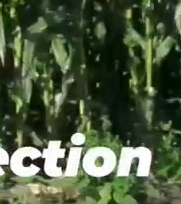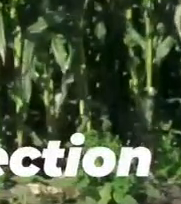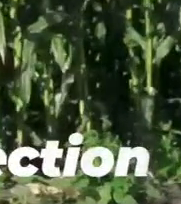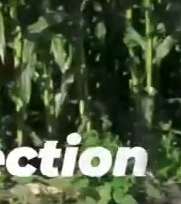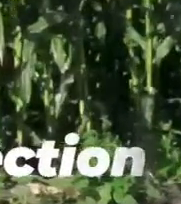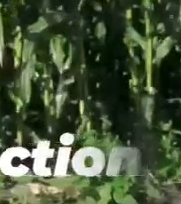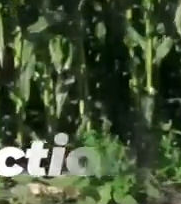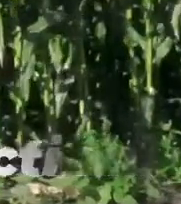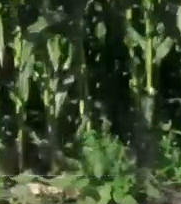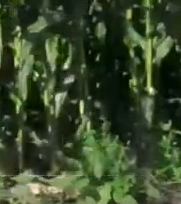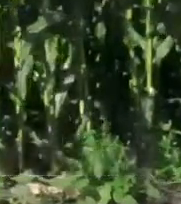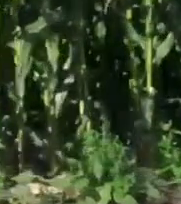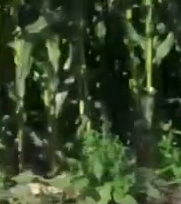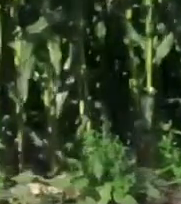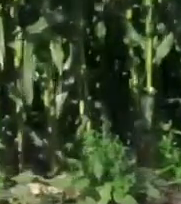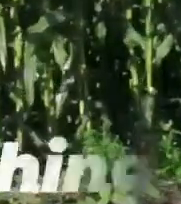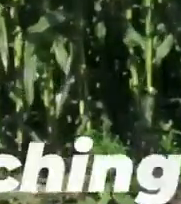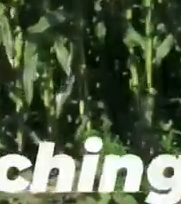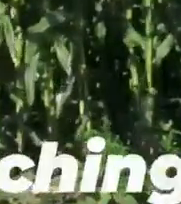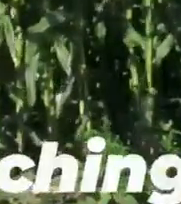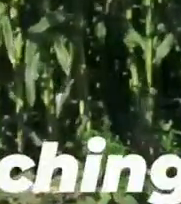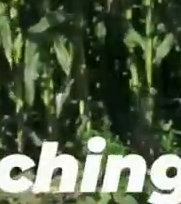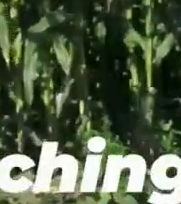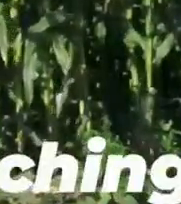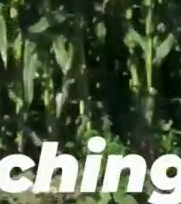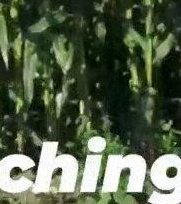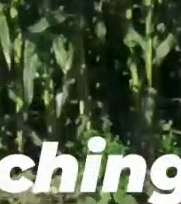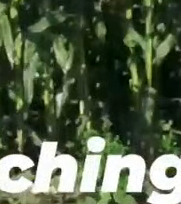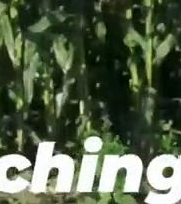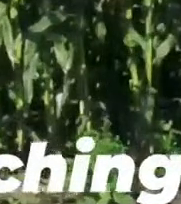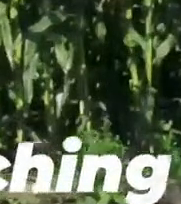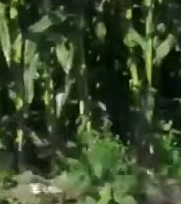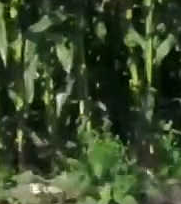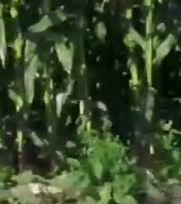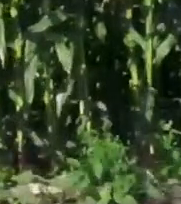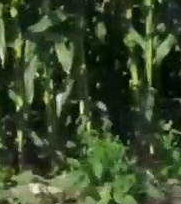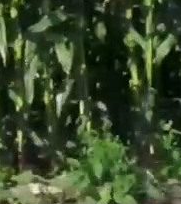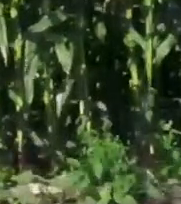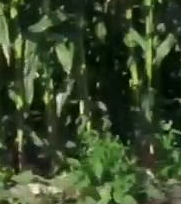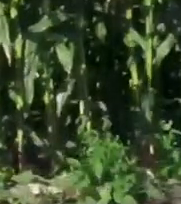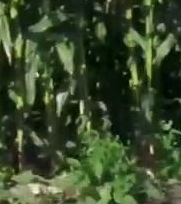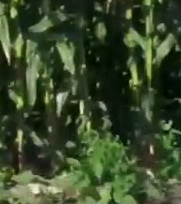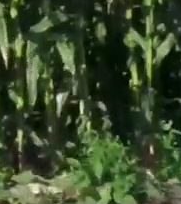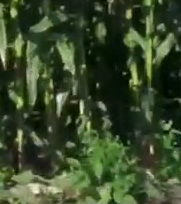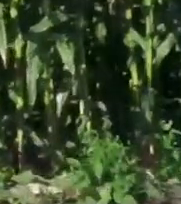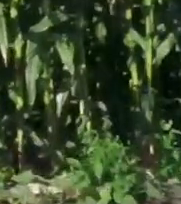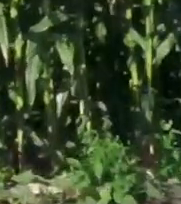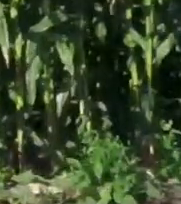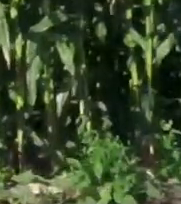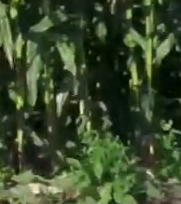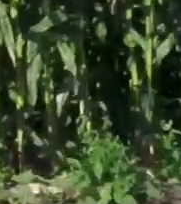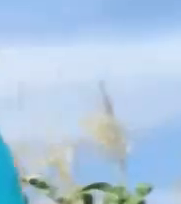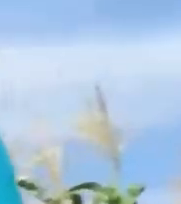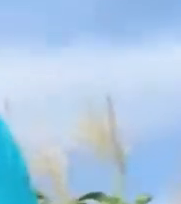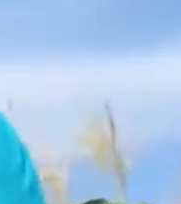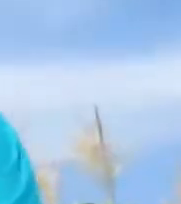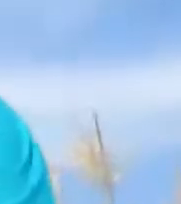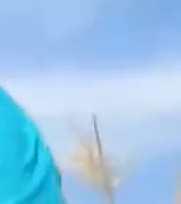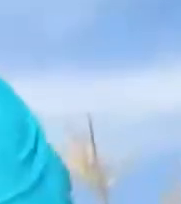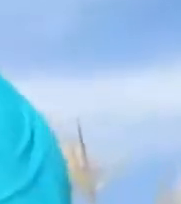has given all my crops the nitrogen that I paid for. Wow. It has saved me money. Telling